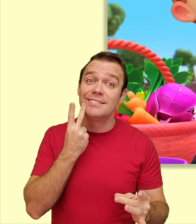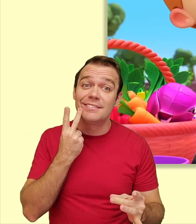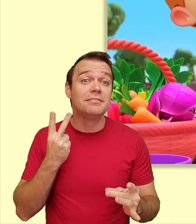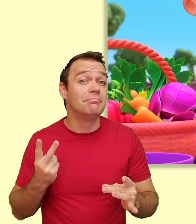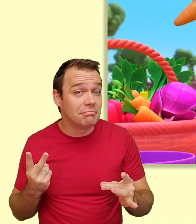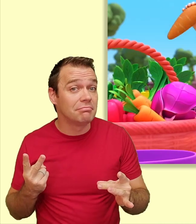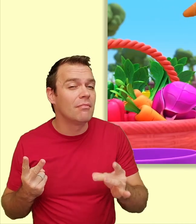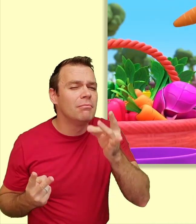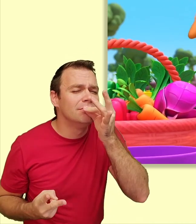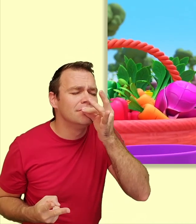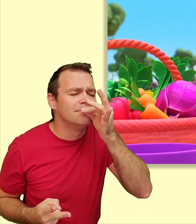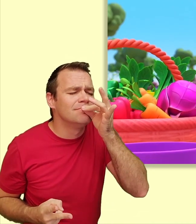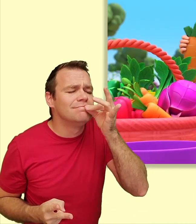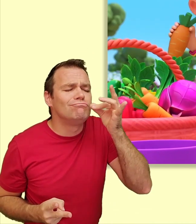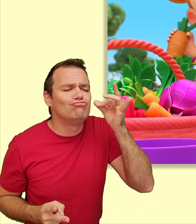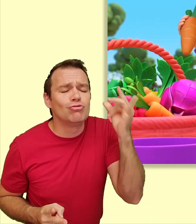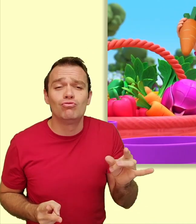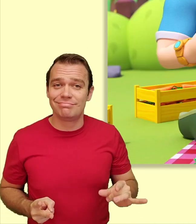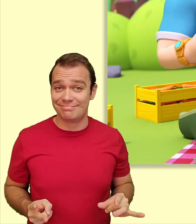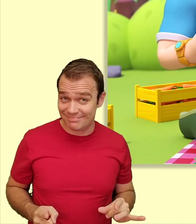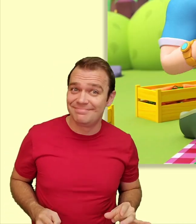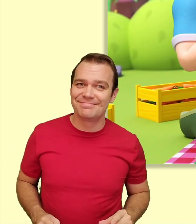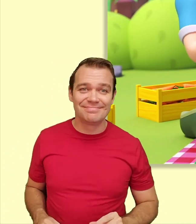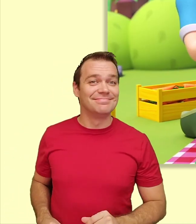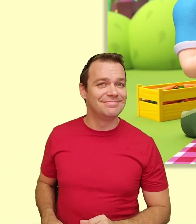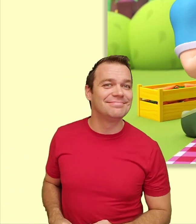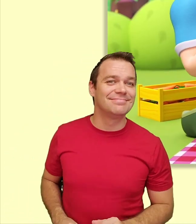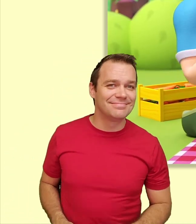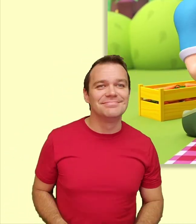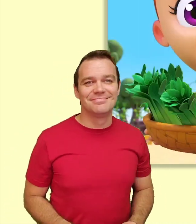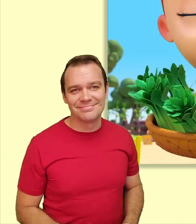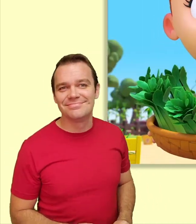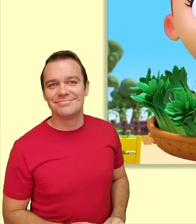your vegetables? They taste so fresh and good.